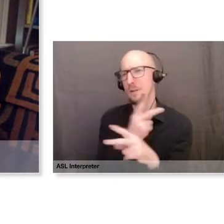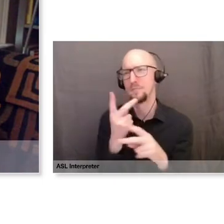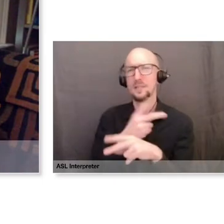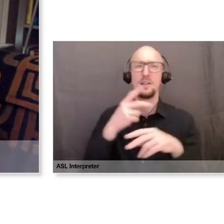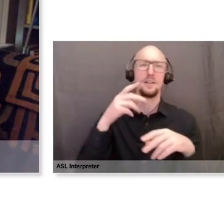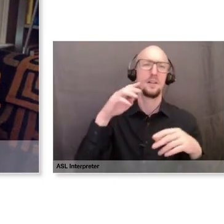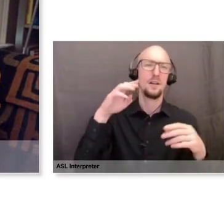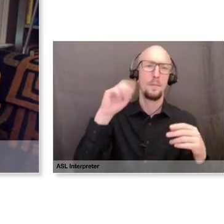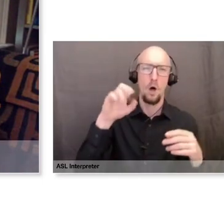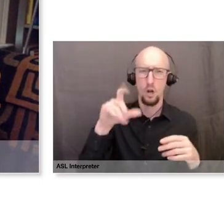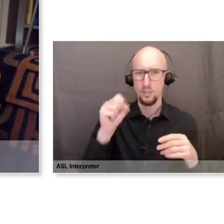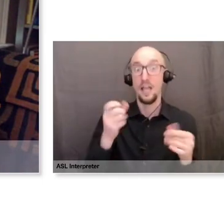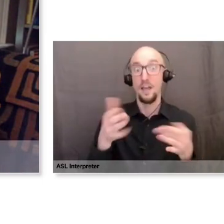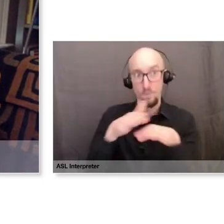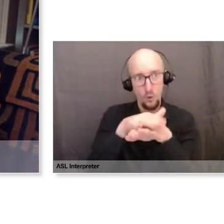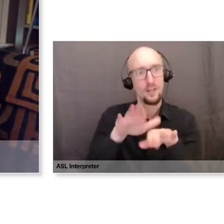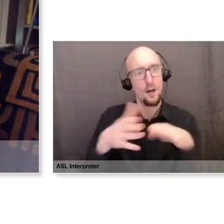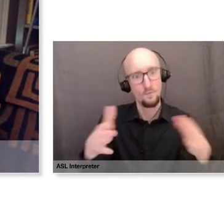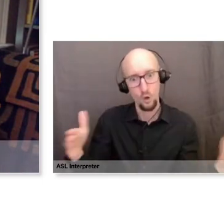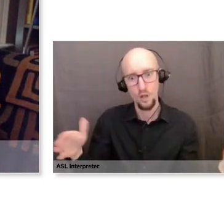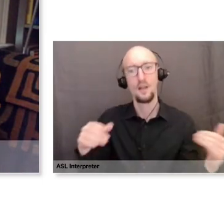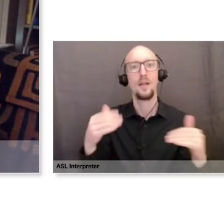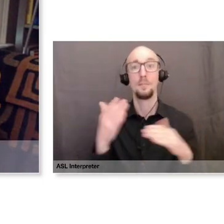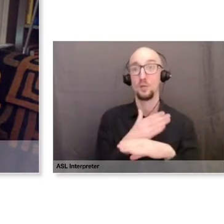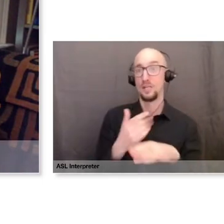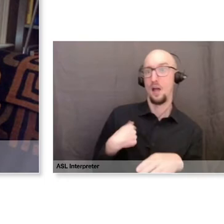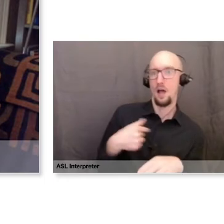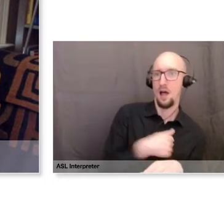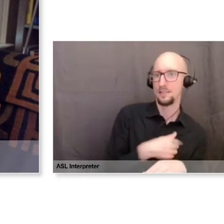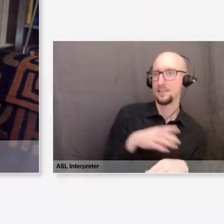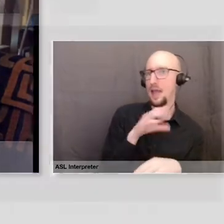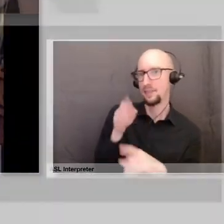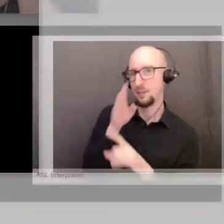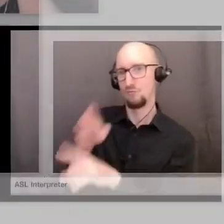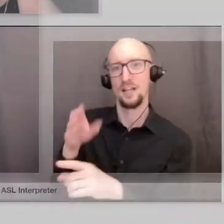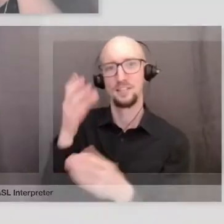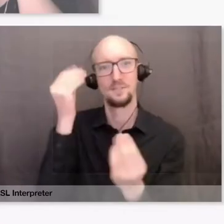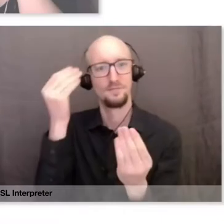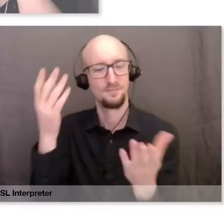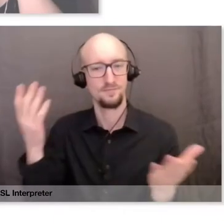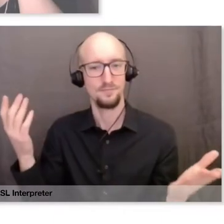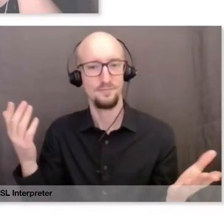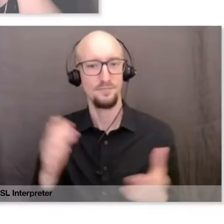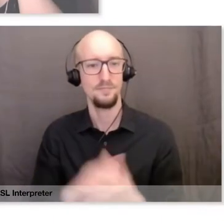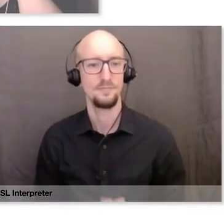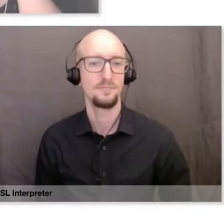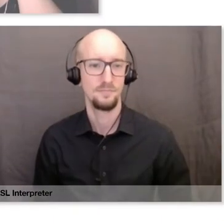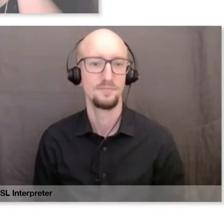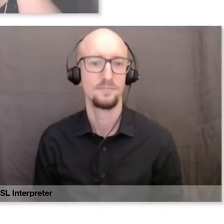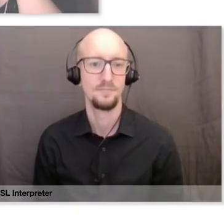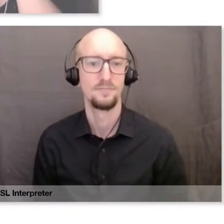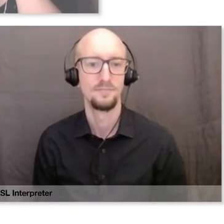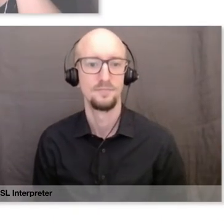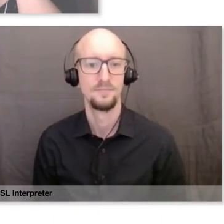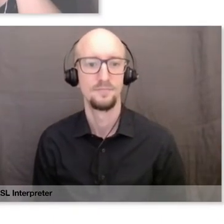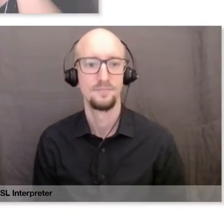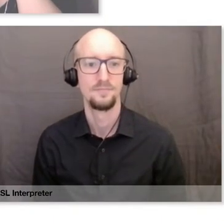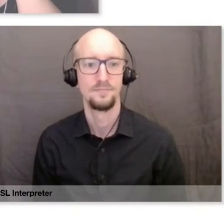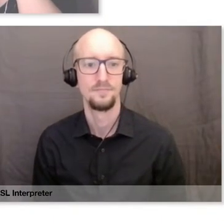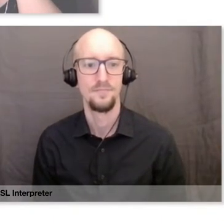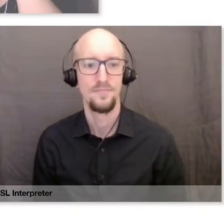that lie between us and that representation of data from particle accelerators.